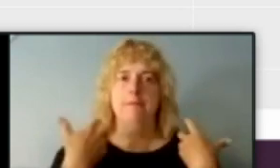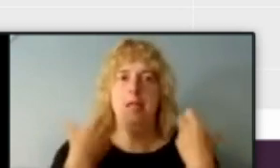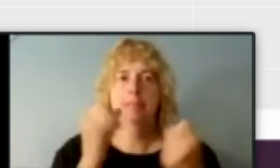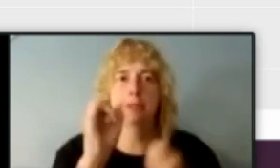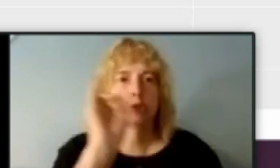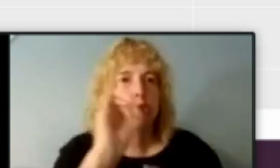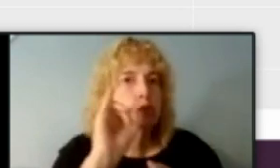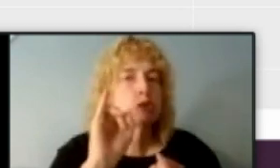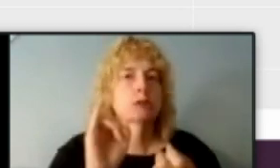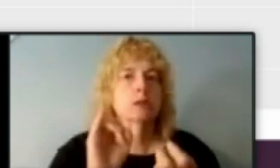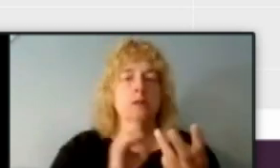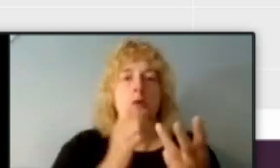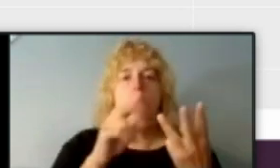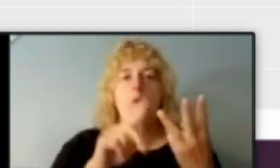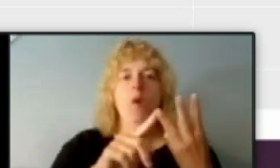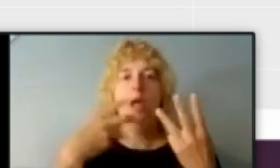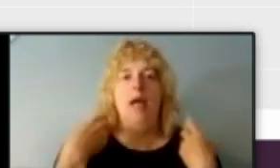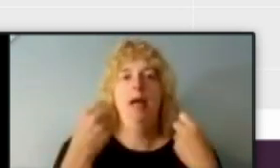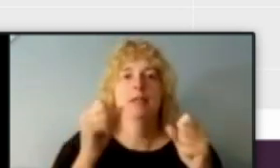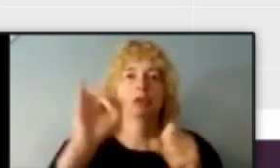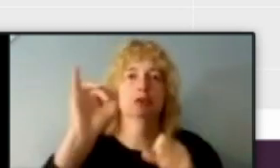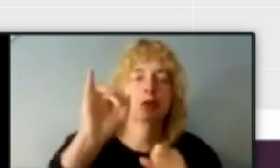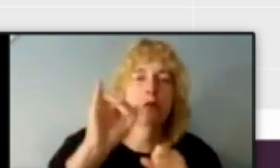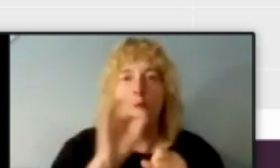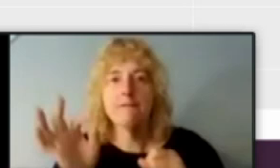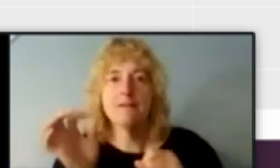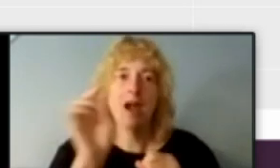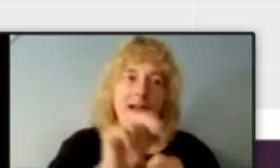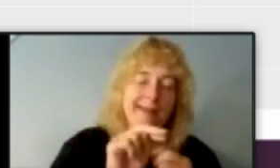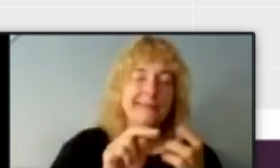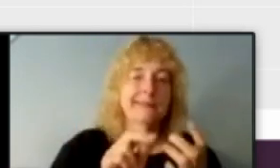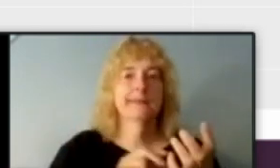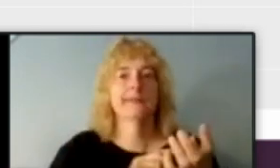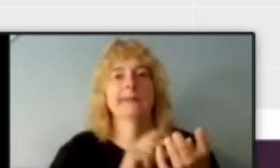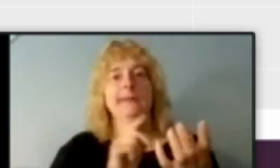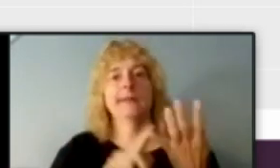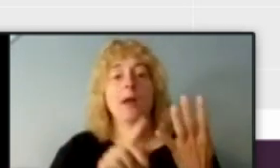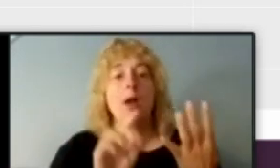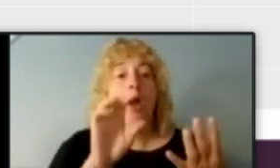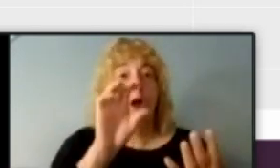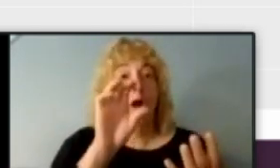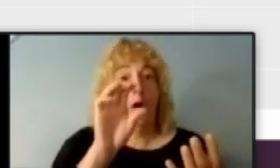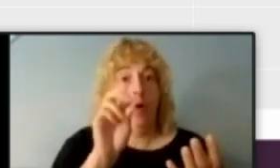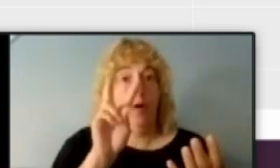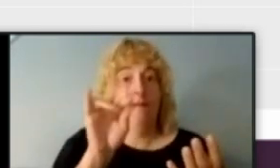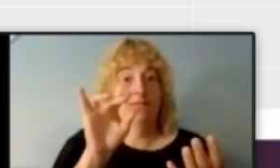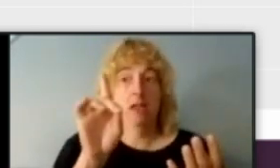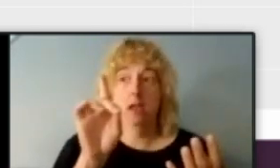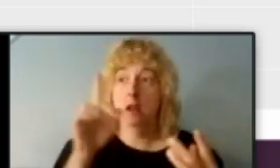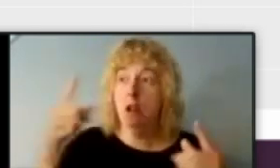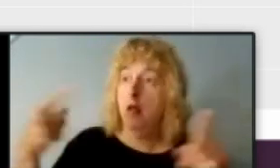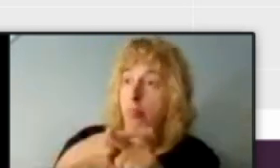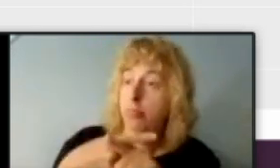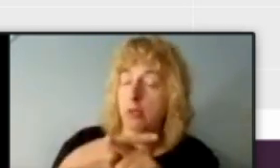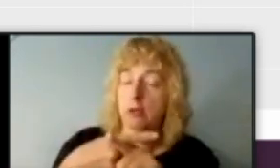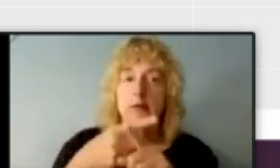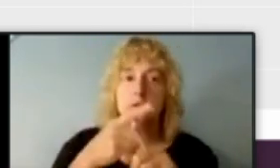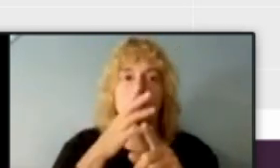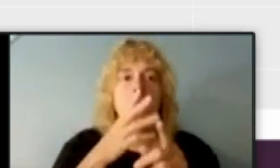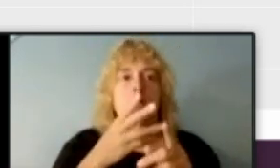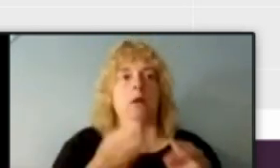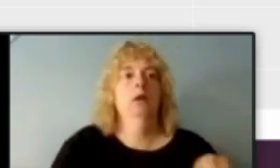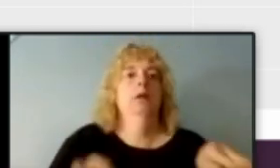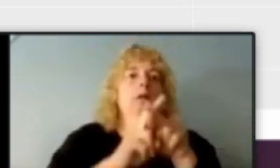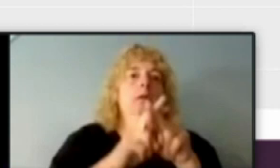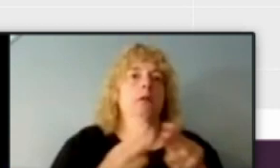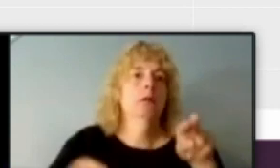And you can see that COVID increased the likelihood that they would come into this by about 2 times, although the intervention does